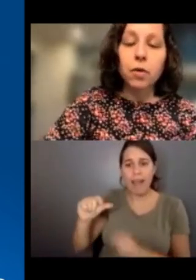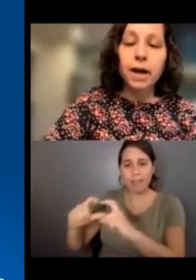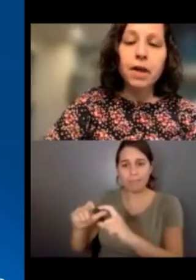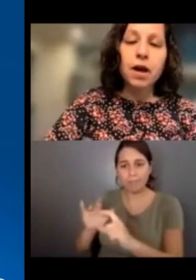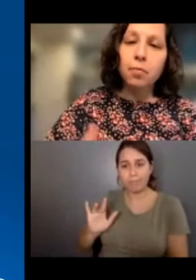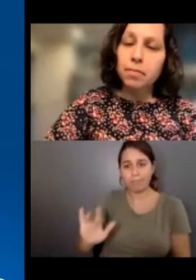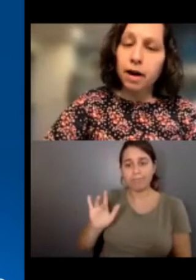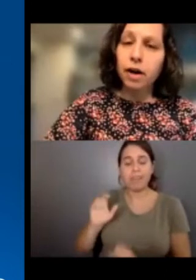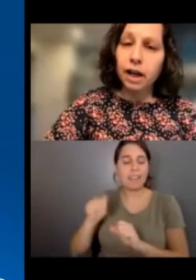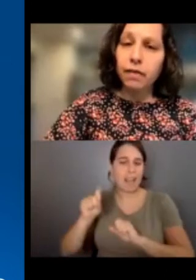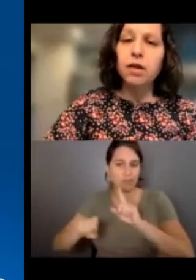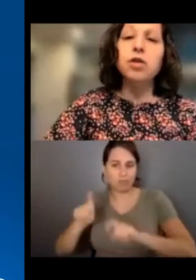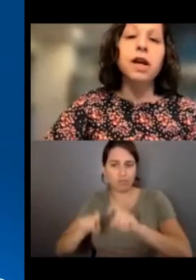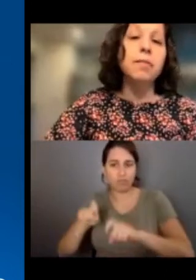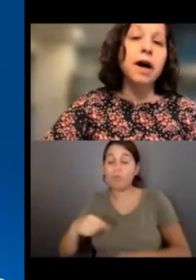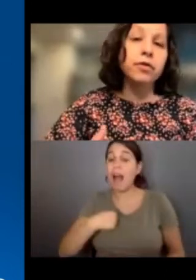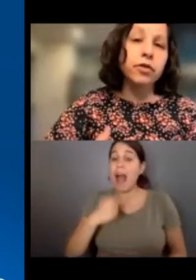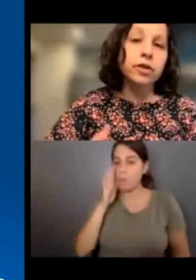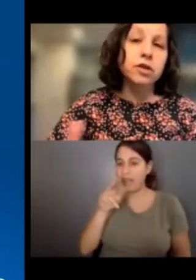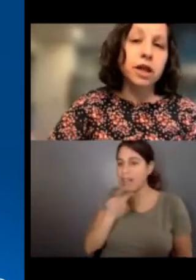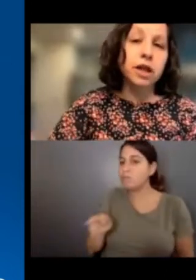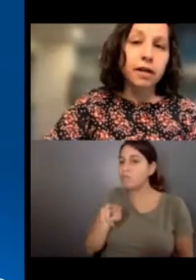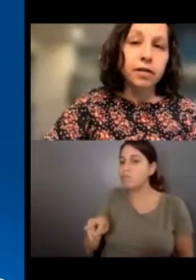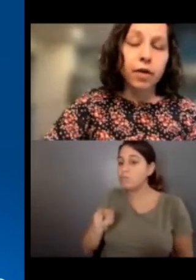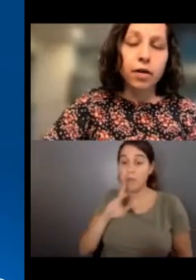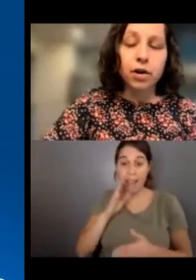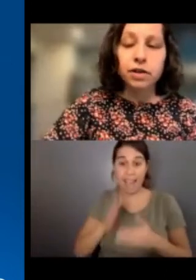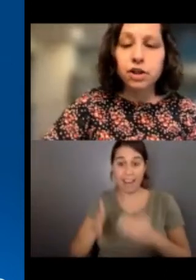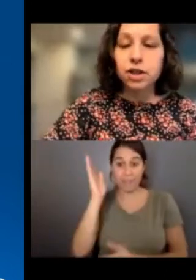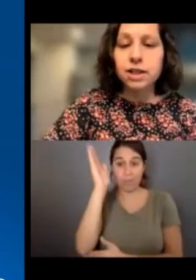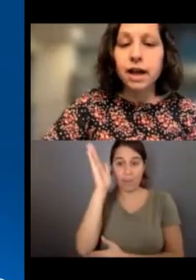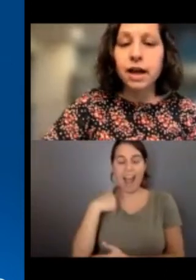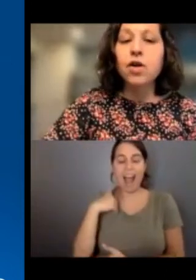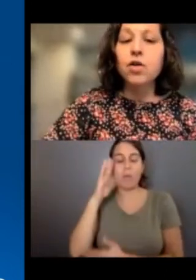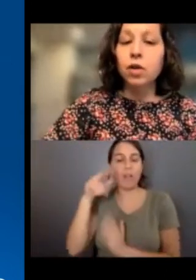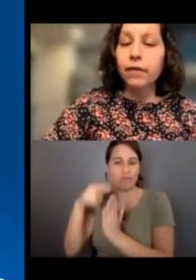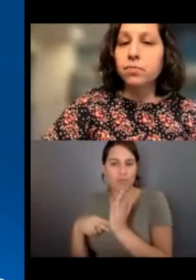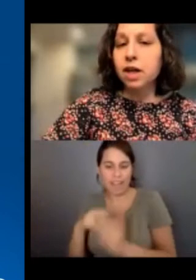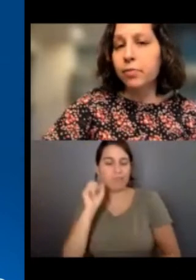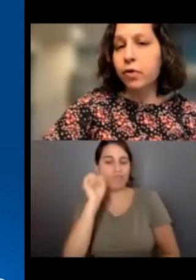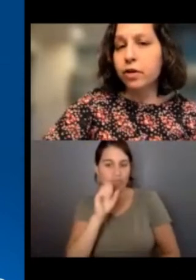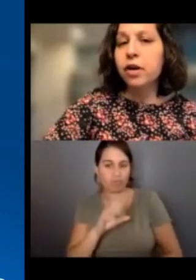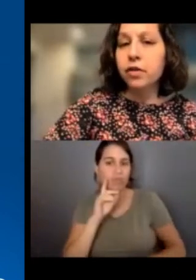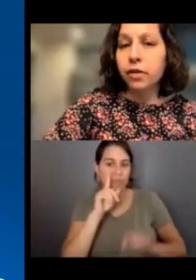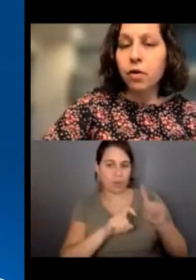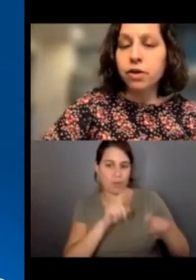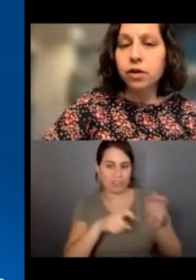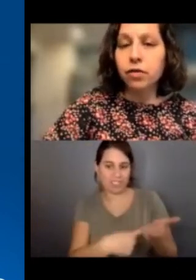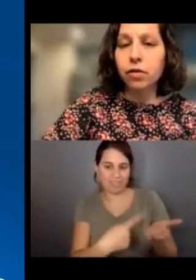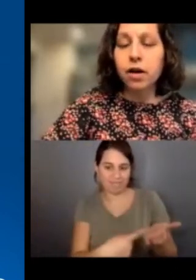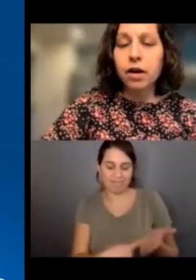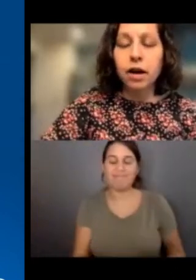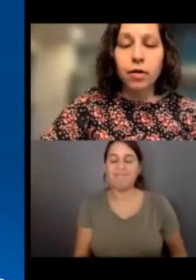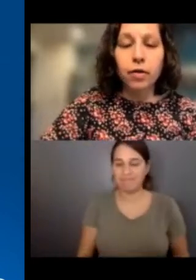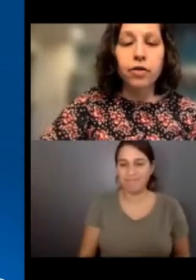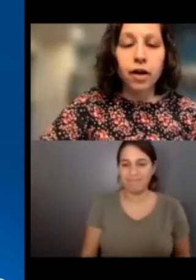the way. I'll be moderating that Q&A box such that at the end of our presentation today, we'll have some time for discussing the questions